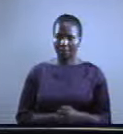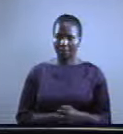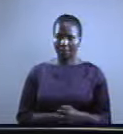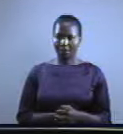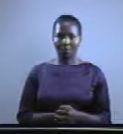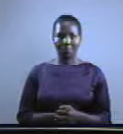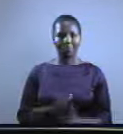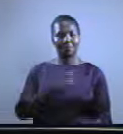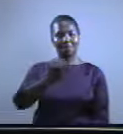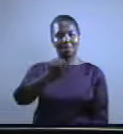The ANC.